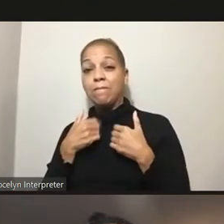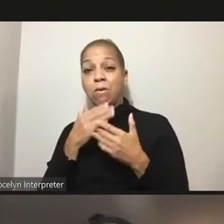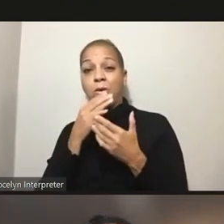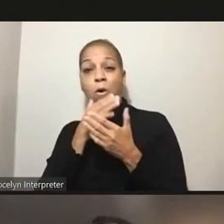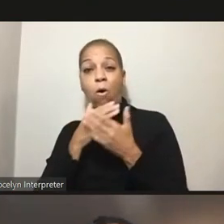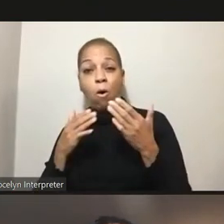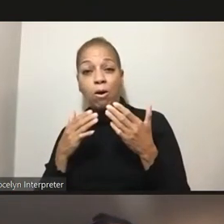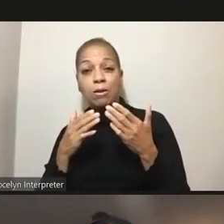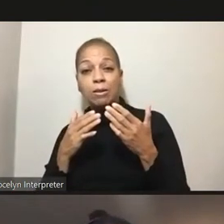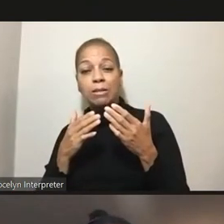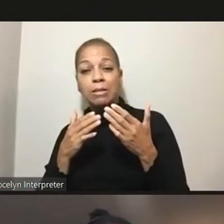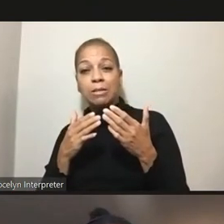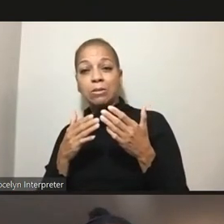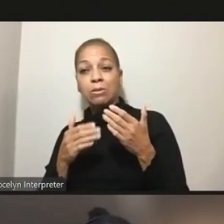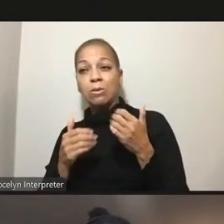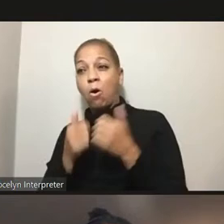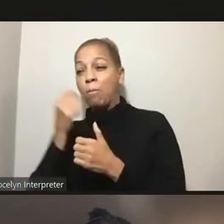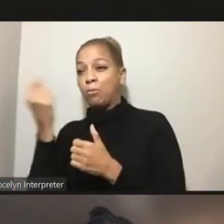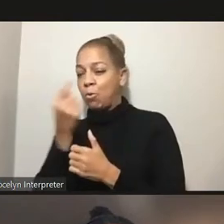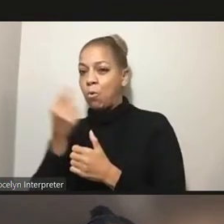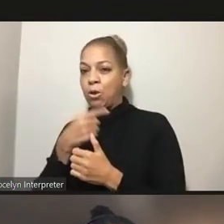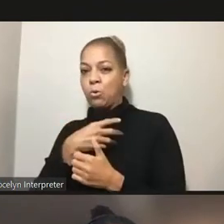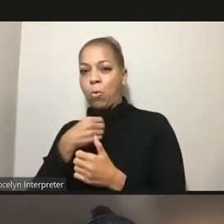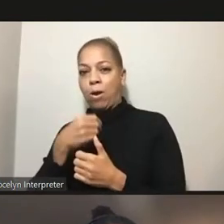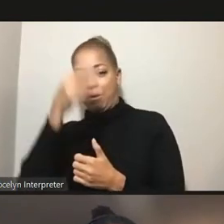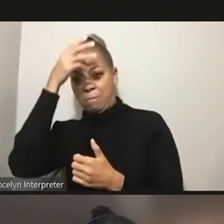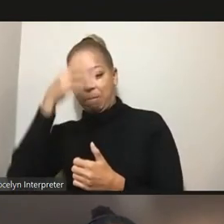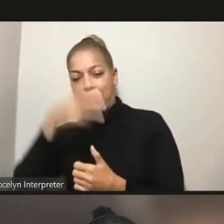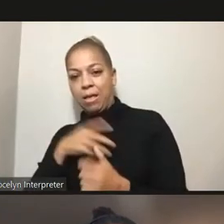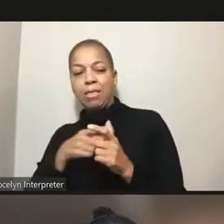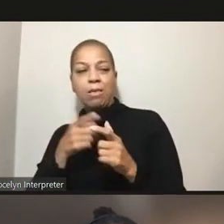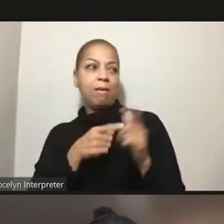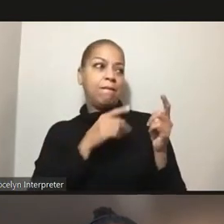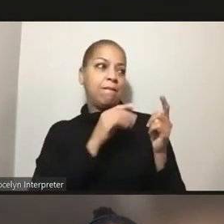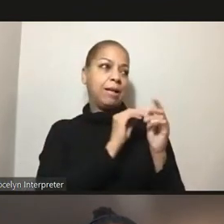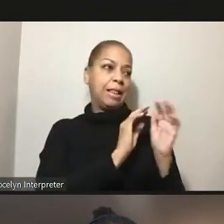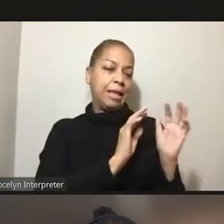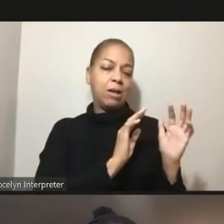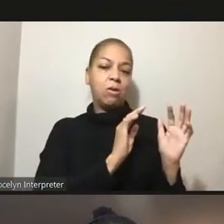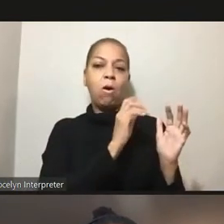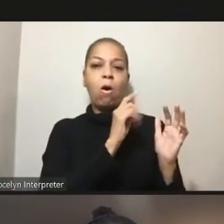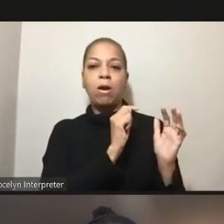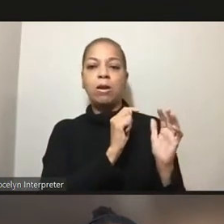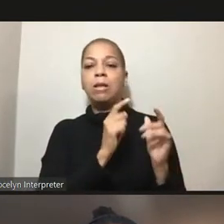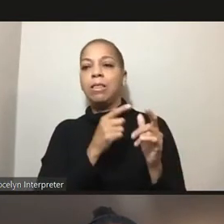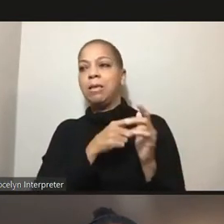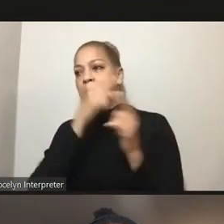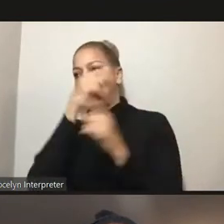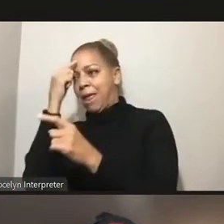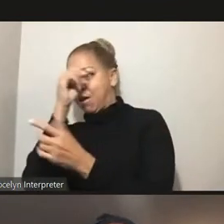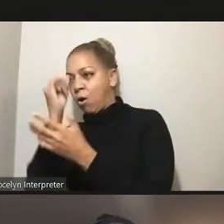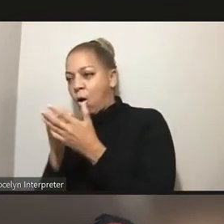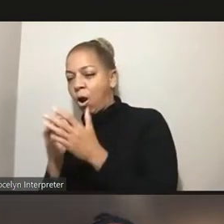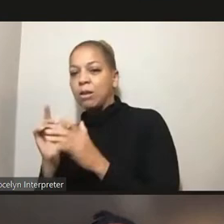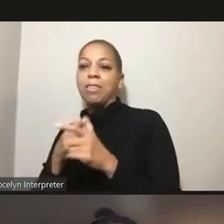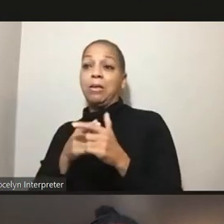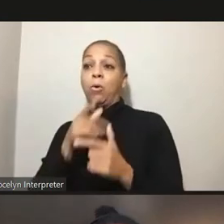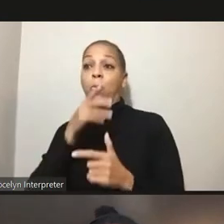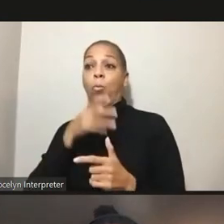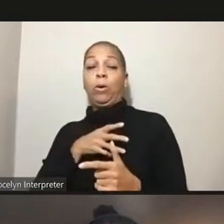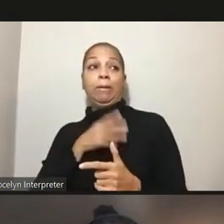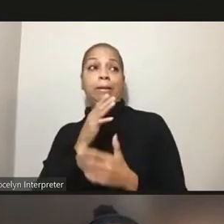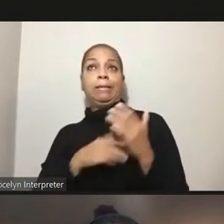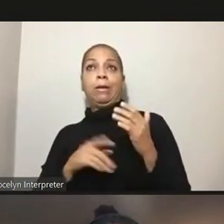male. And then you have a queer artist over here, and then you have Black artists over here. You might have women somewhere, but it certainly won't be anywhere near the